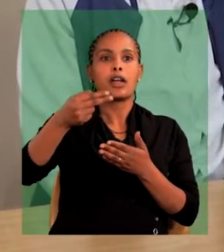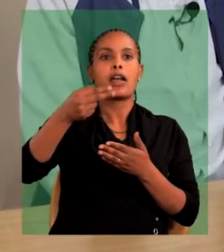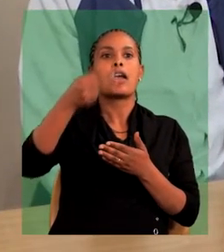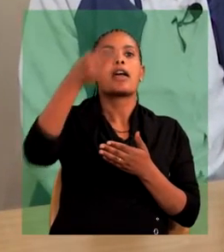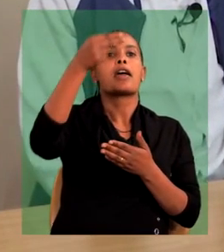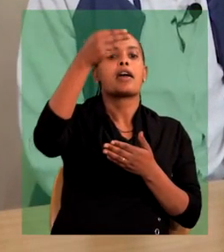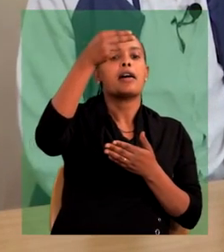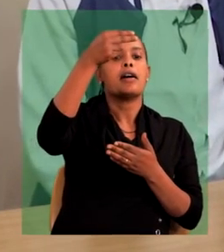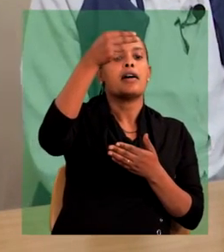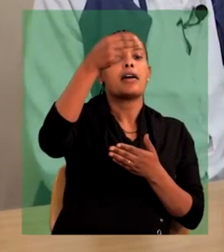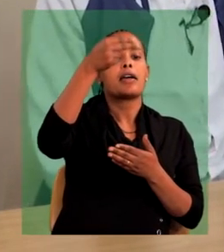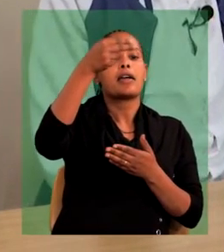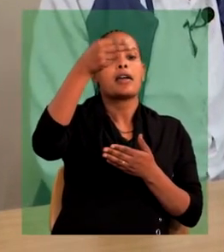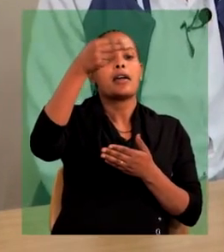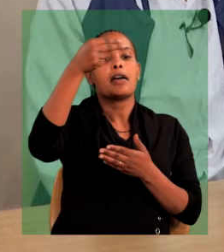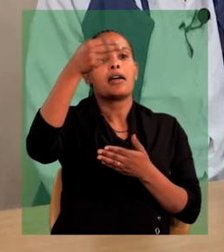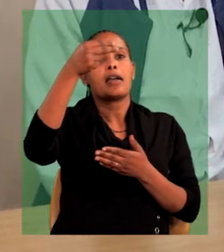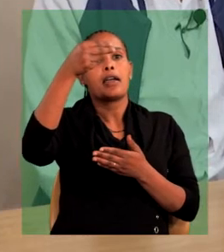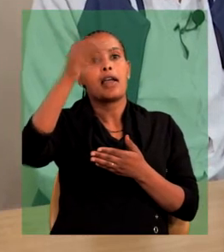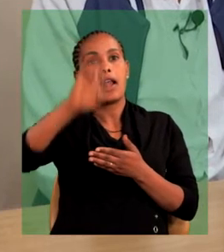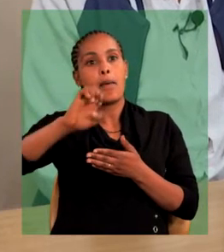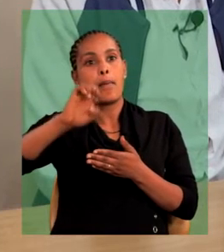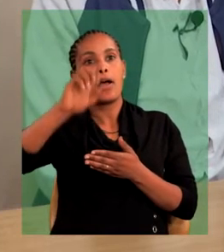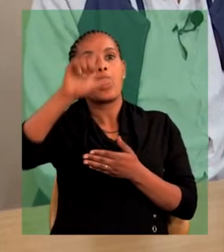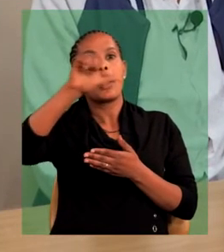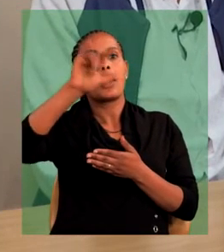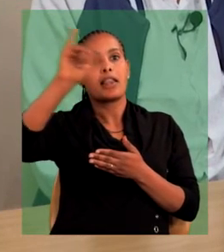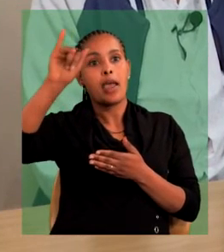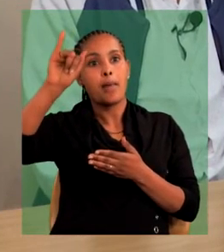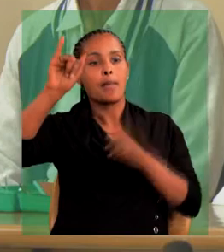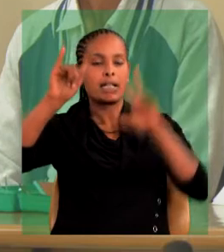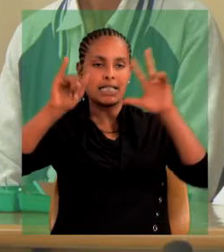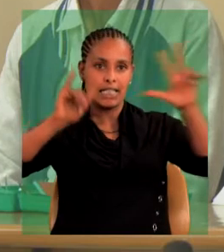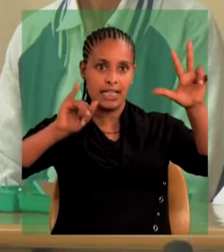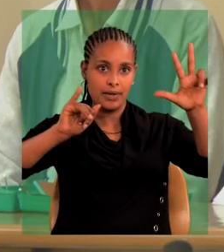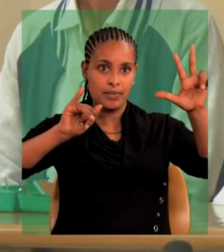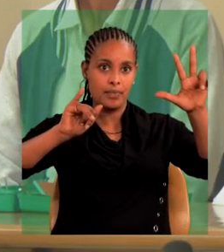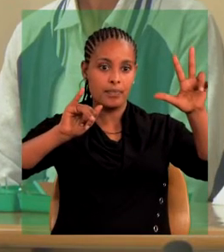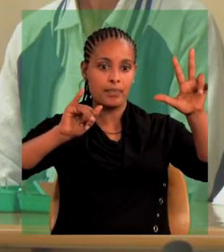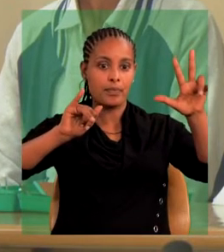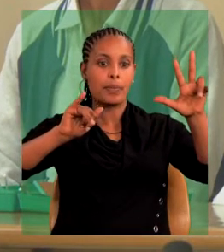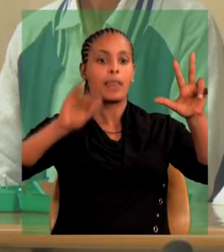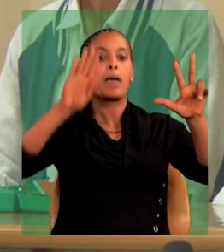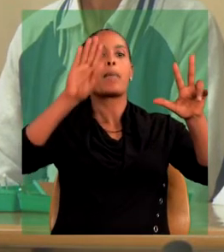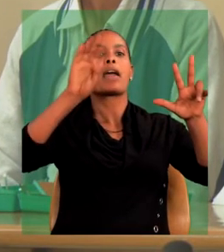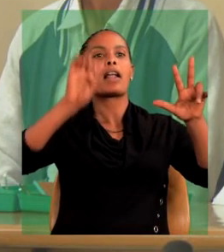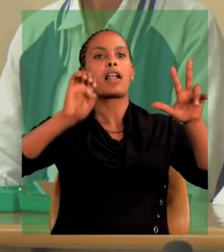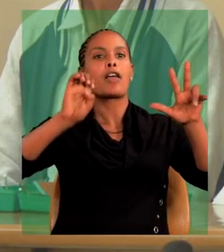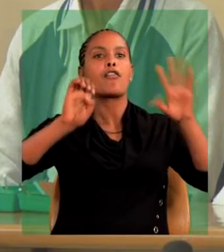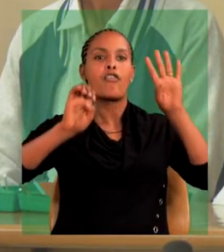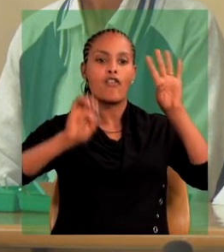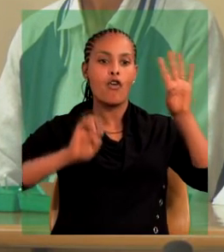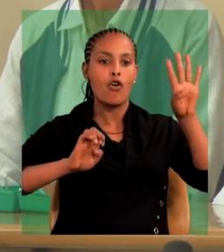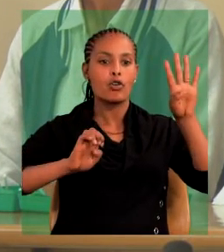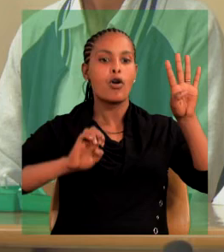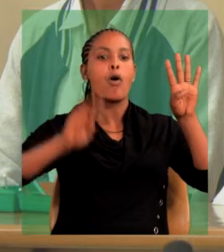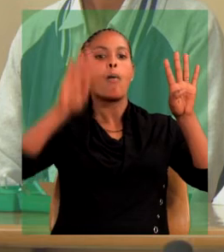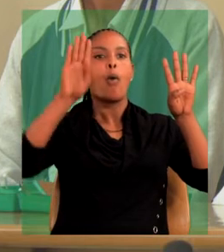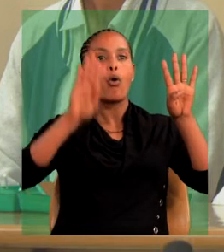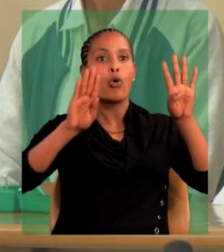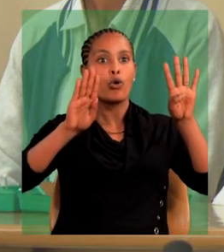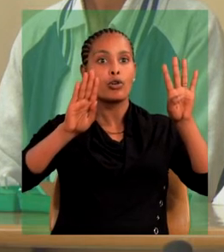helium. Then go to lithium. Yes. Lithium, 3. Beryllium, 4.